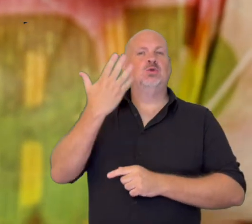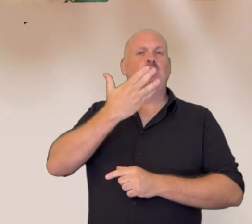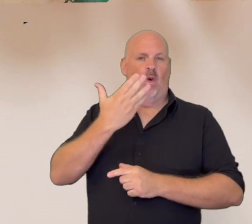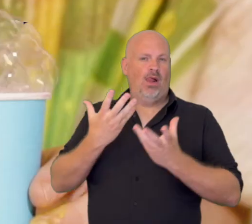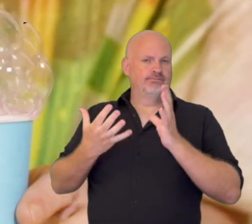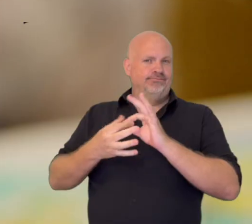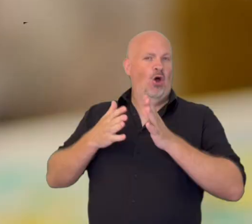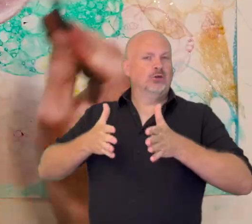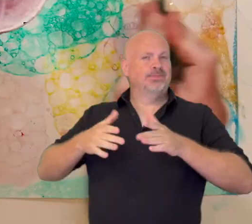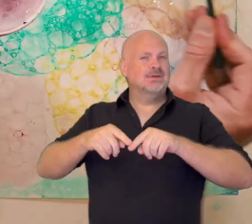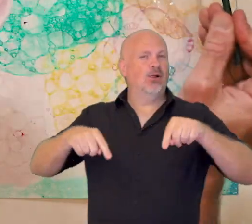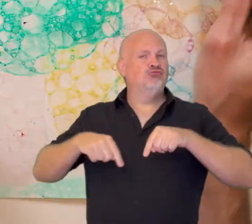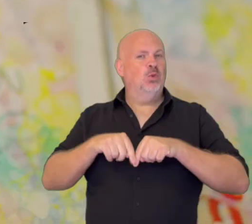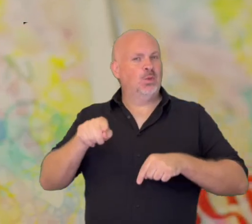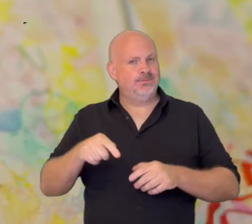rooms.